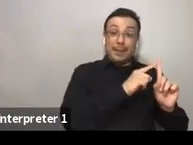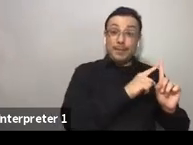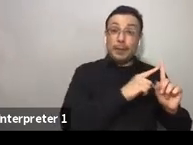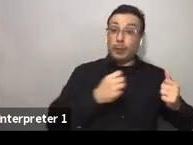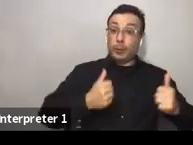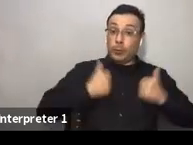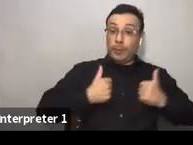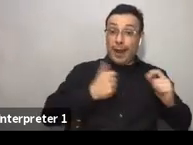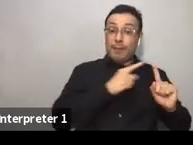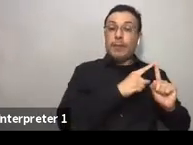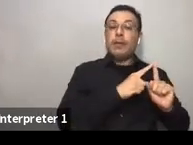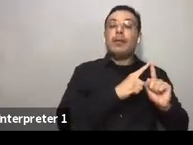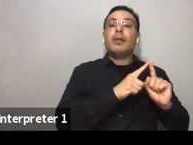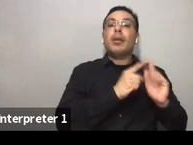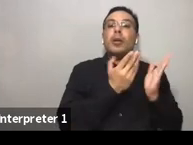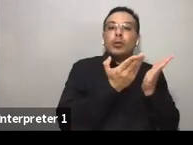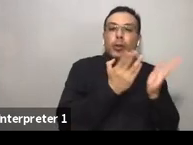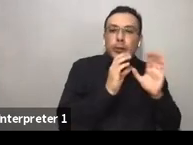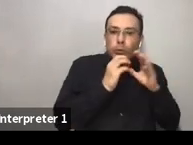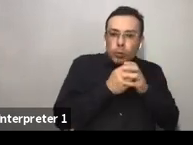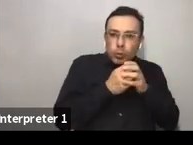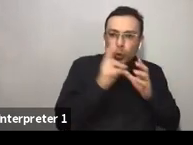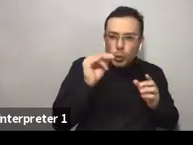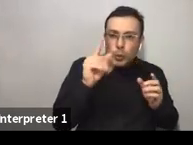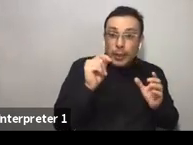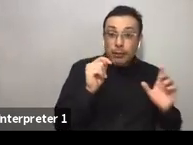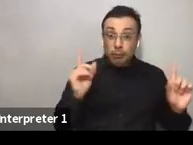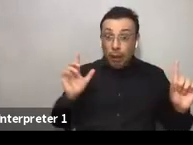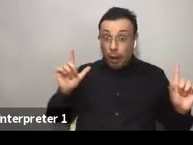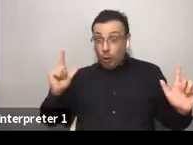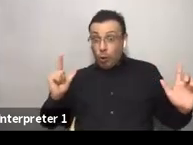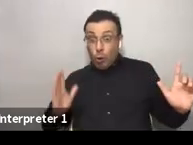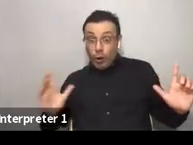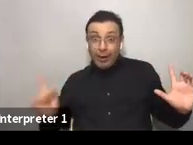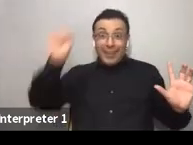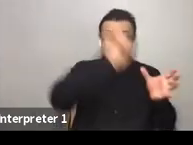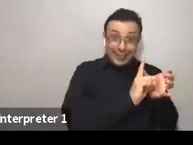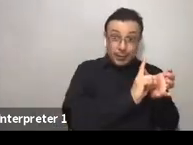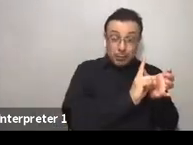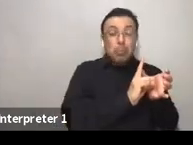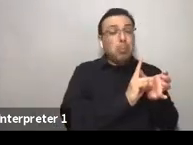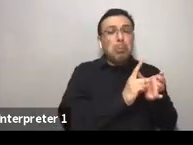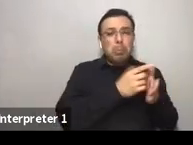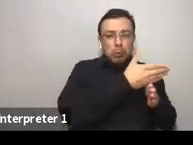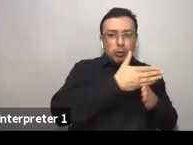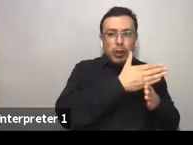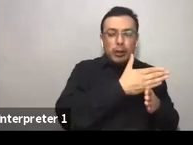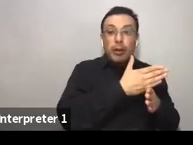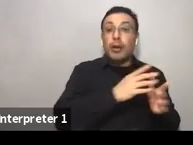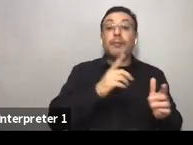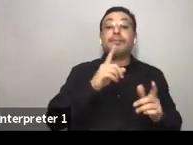advocate could potentially share with an attorney. But again, it all needs to be driven by the